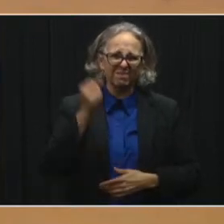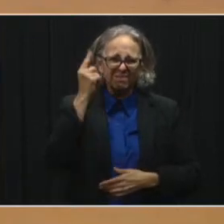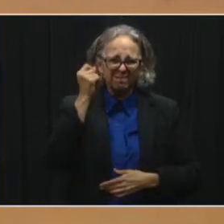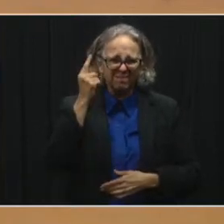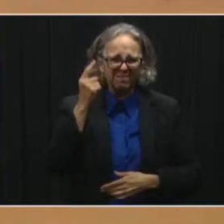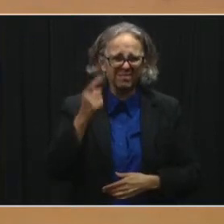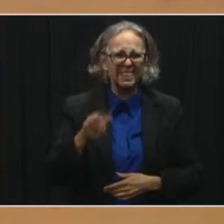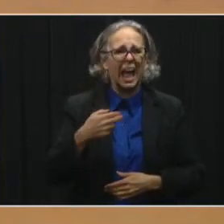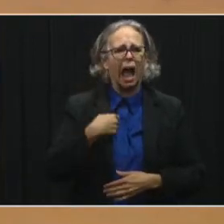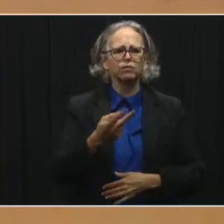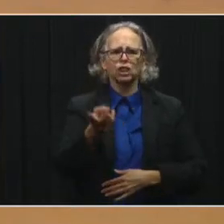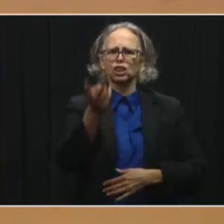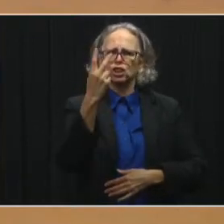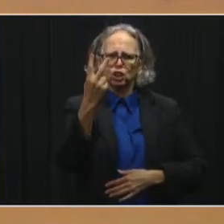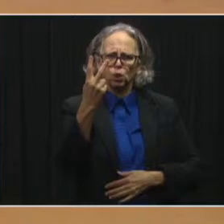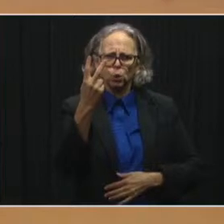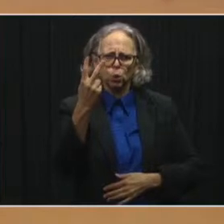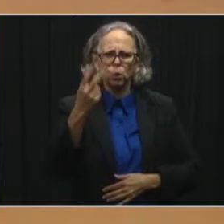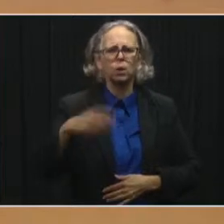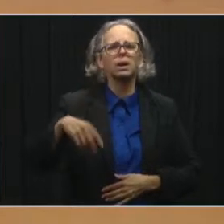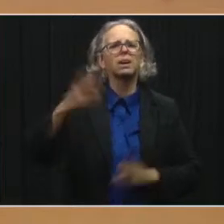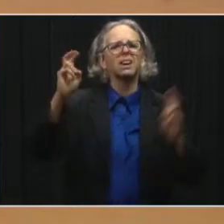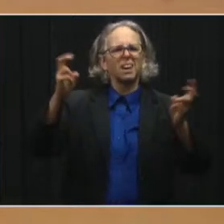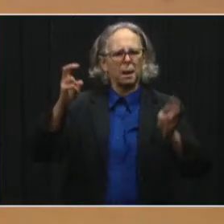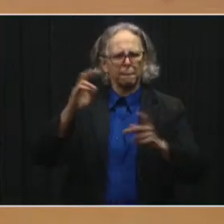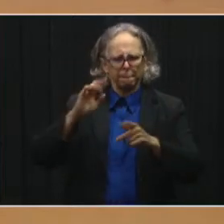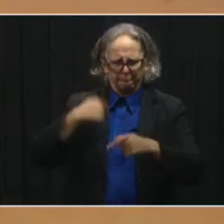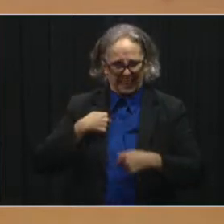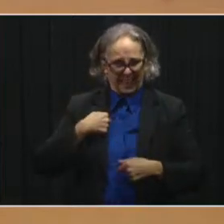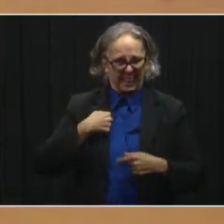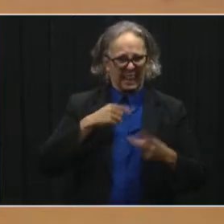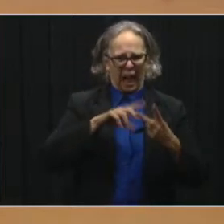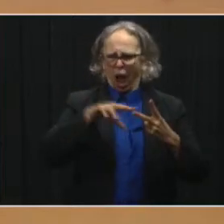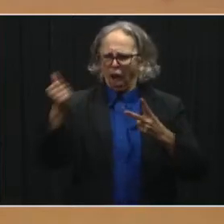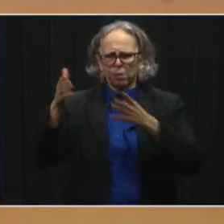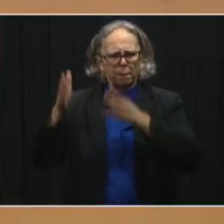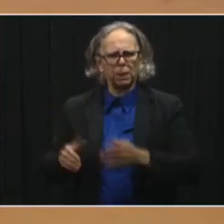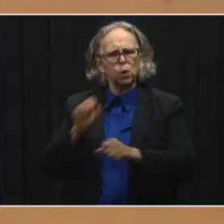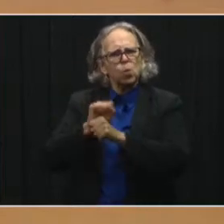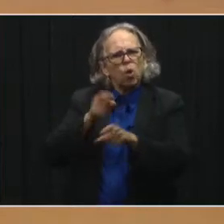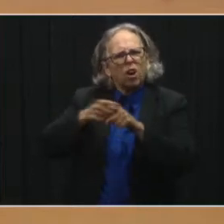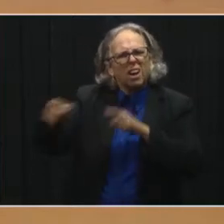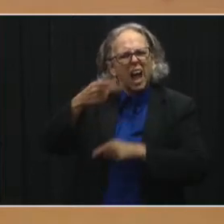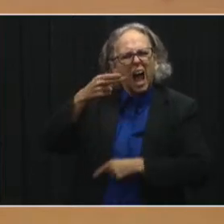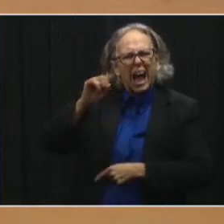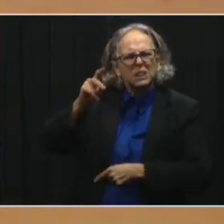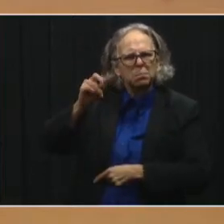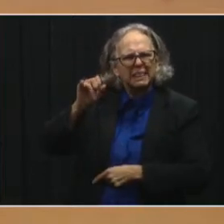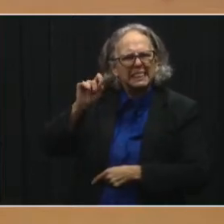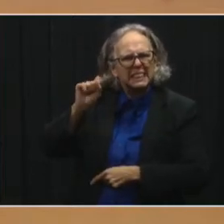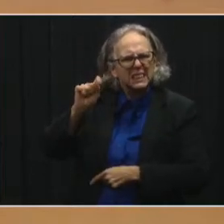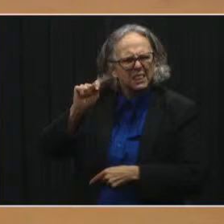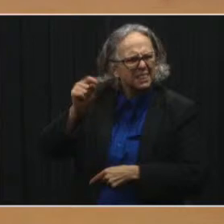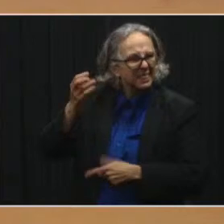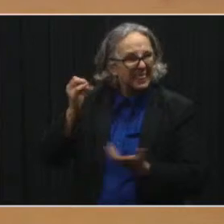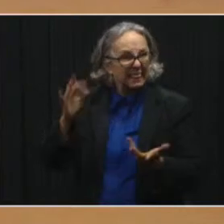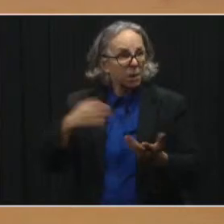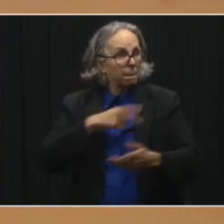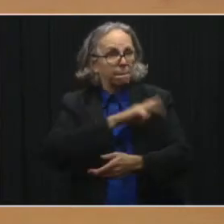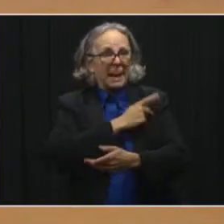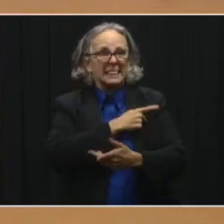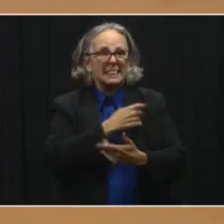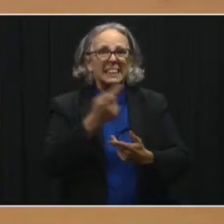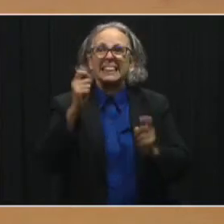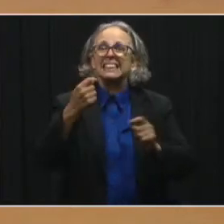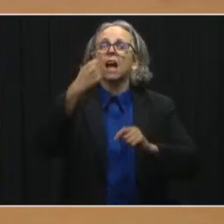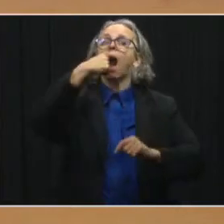intubated, it's either myself or my partner trying to do the best we can as internists to manage those patients. We are doing the